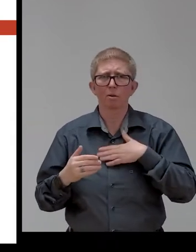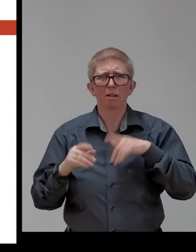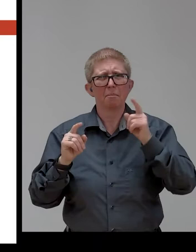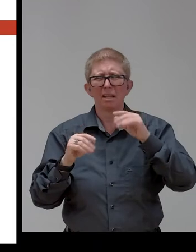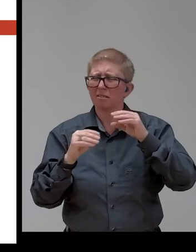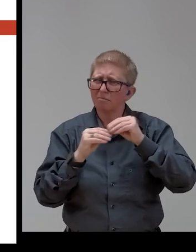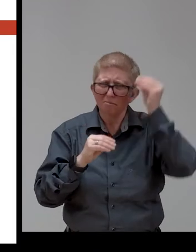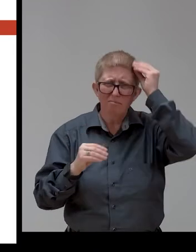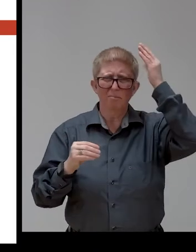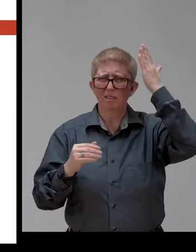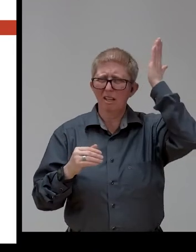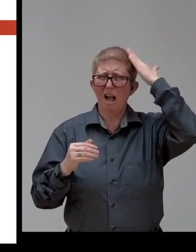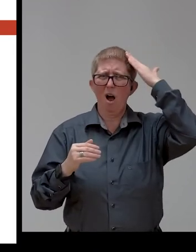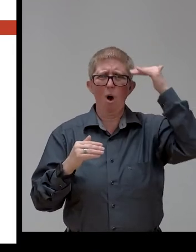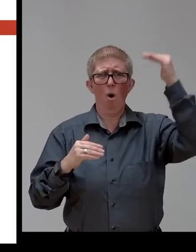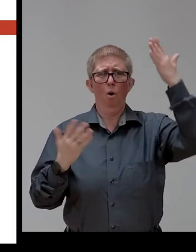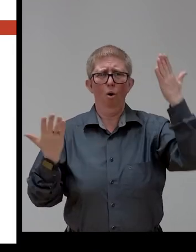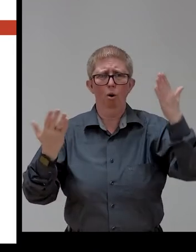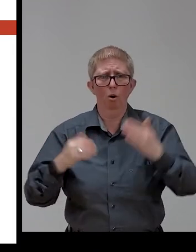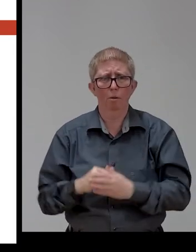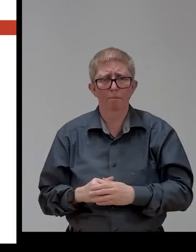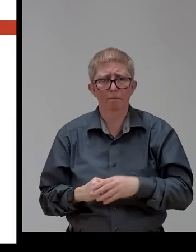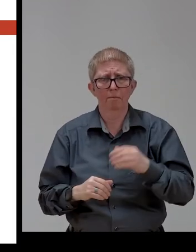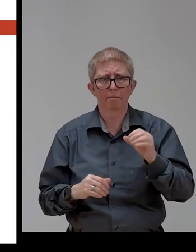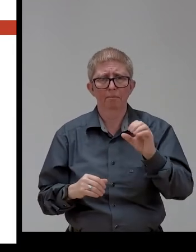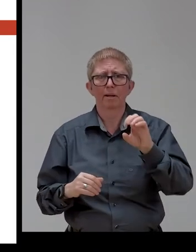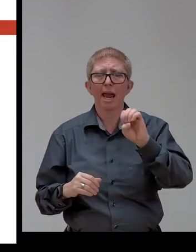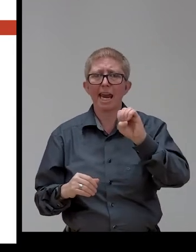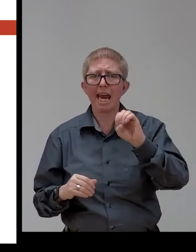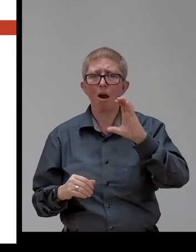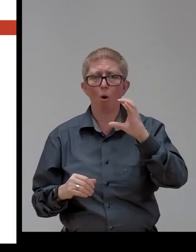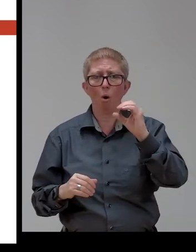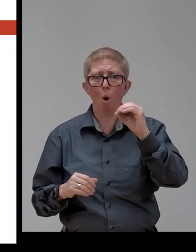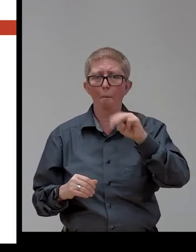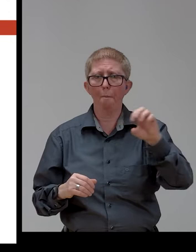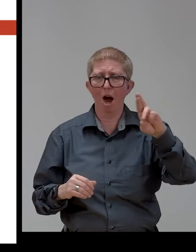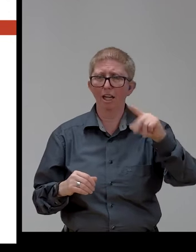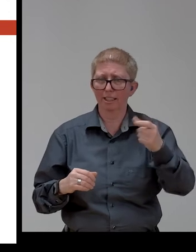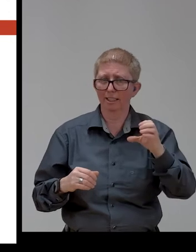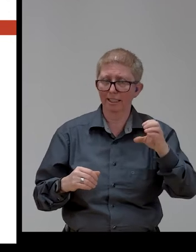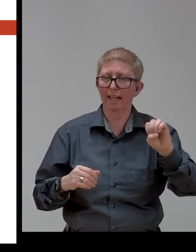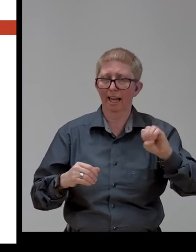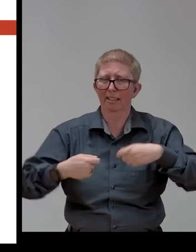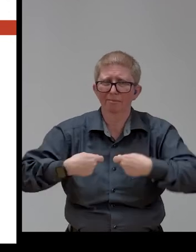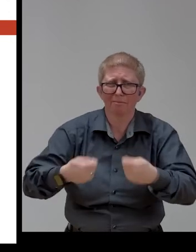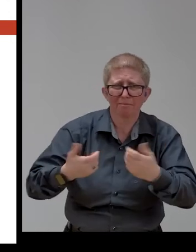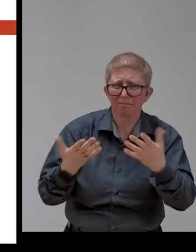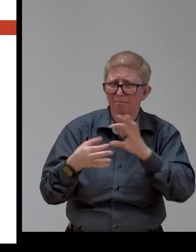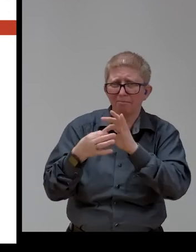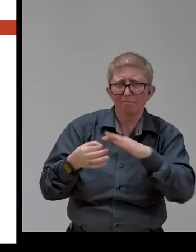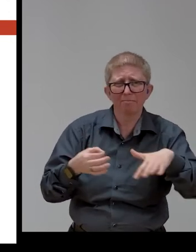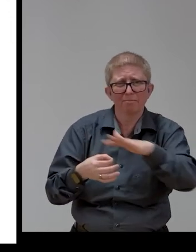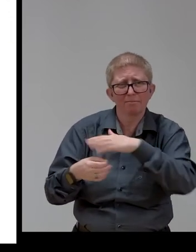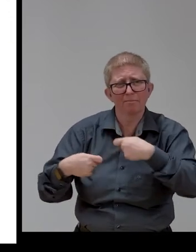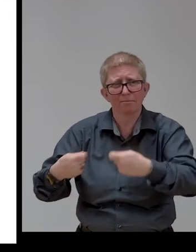and e-commerce. And we are also training entrepreneurs to be able to undertake the digital transformation